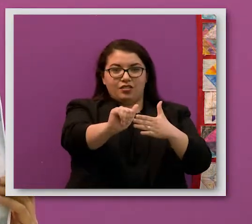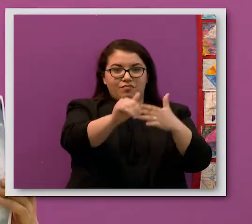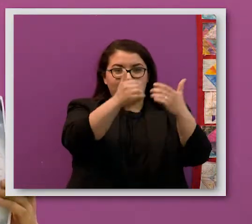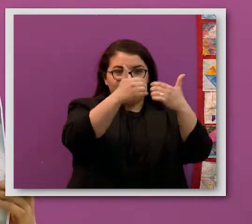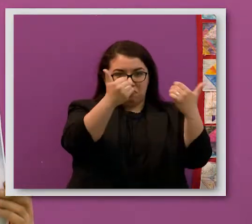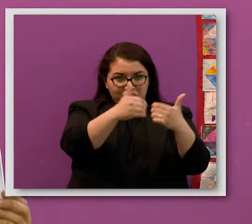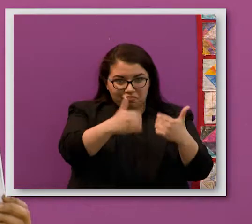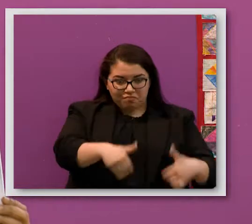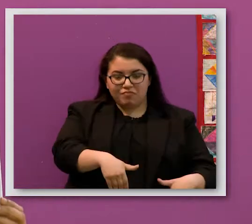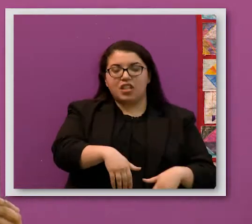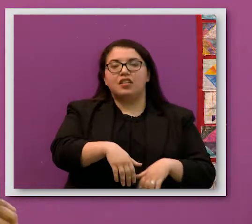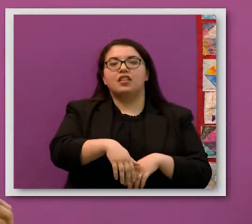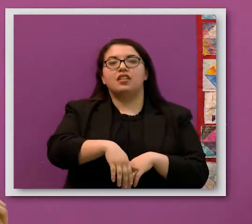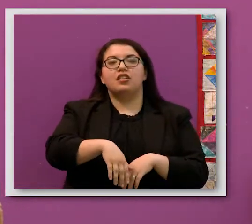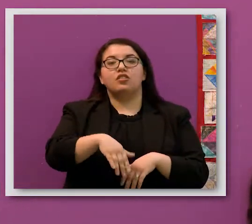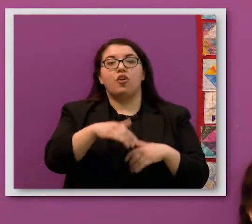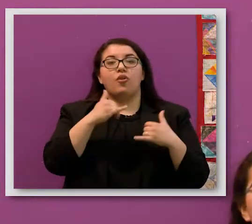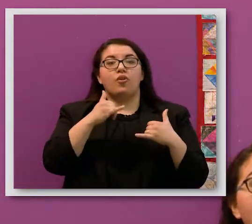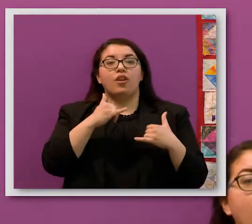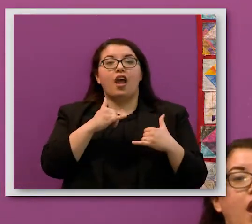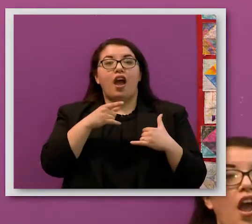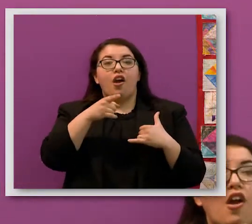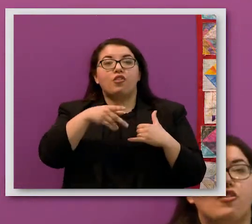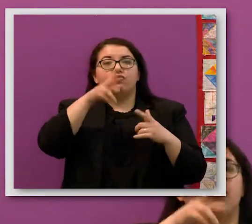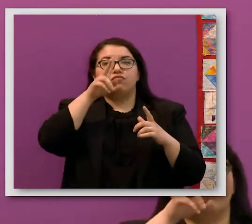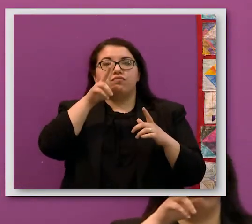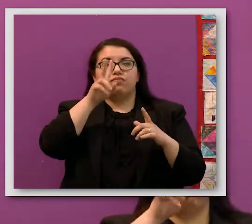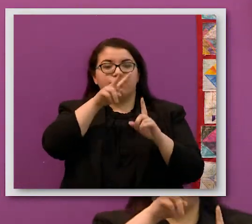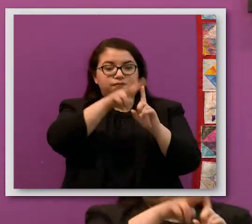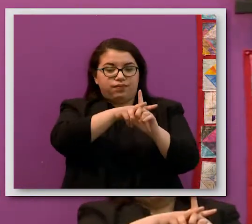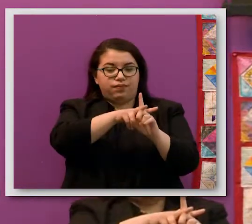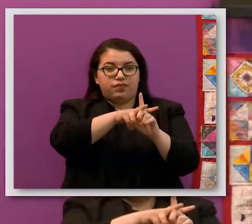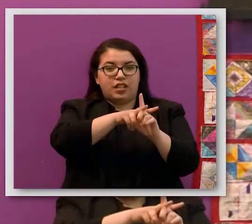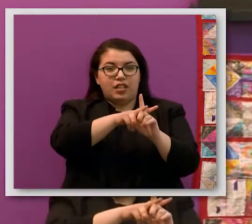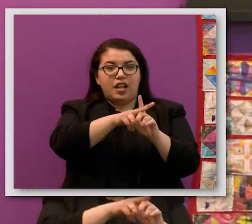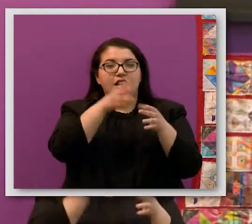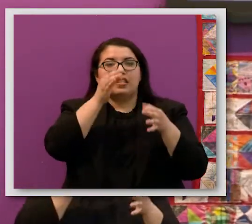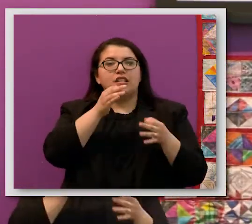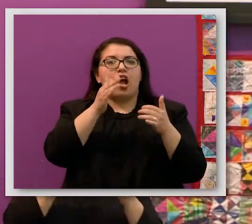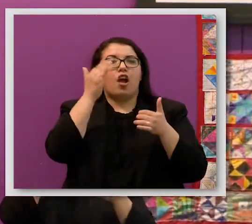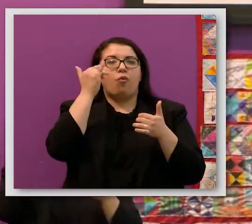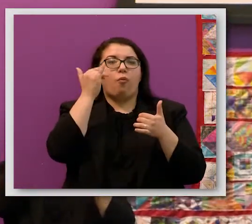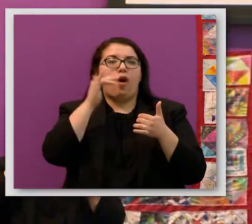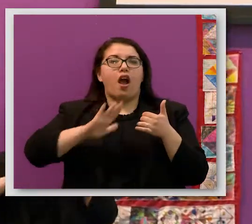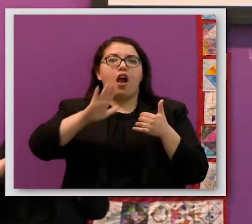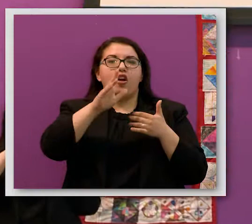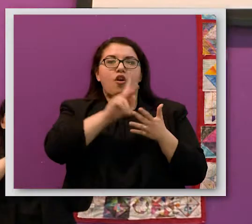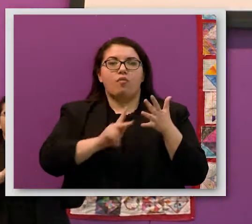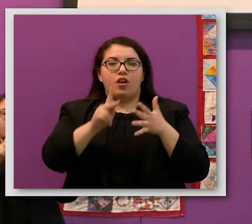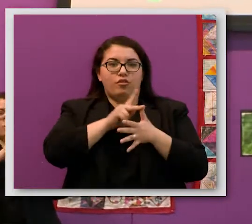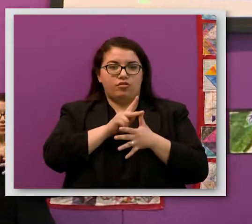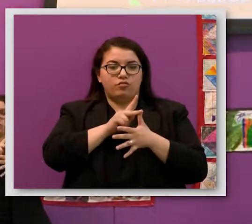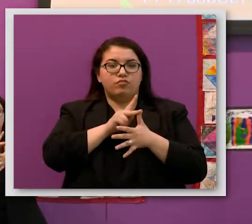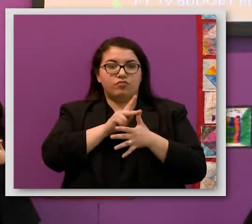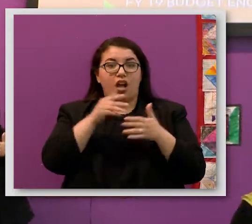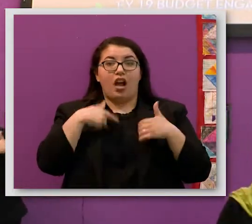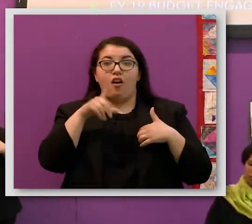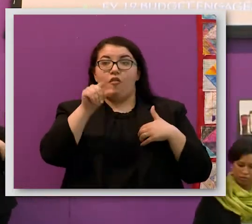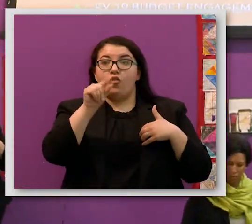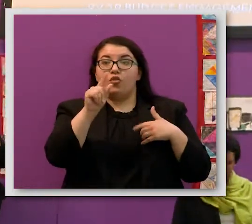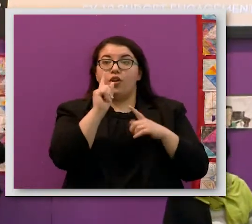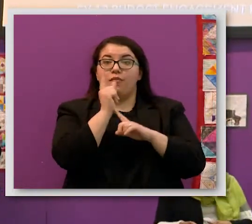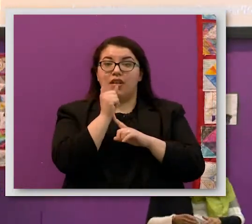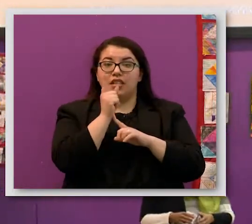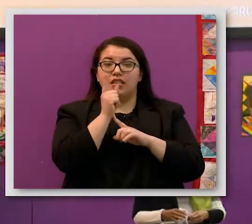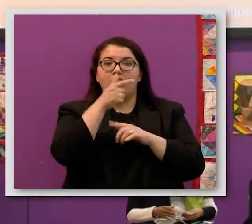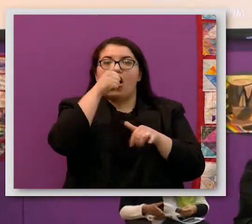you. And share why those are your priorities with the rest of your table. And you've got 20 minutes to do it. And I want you to remember, as you're